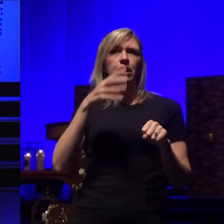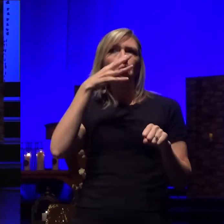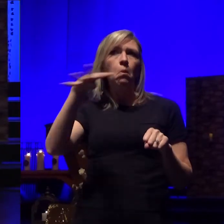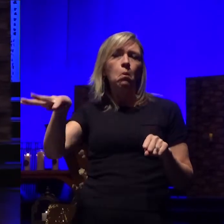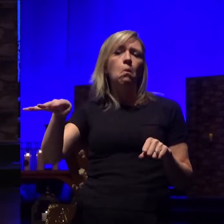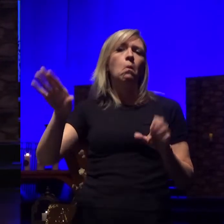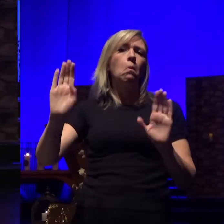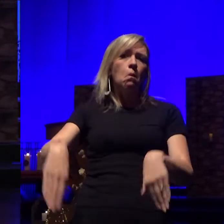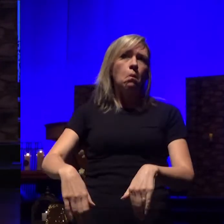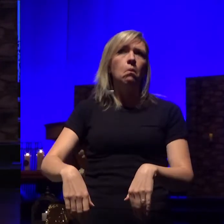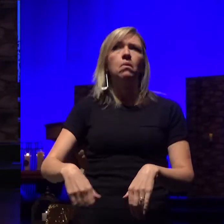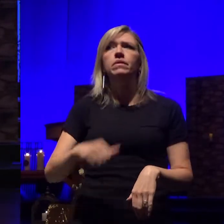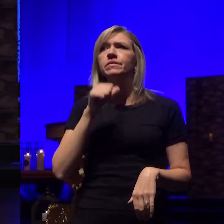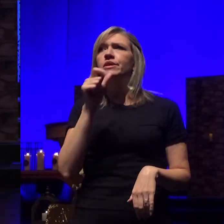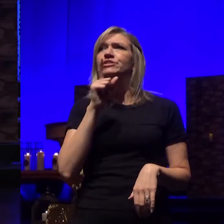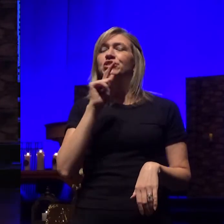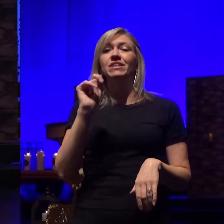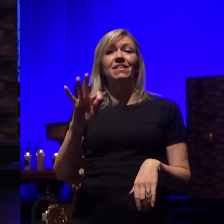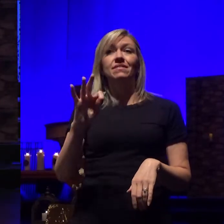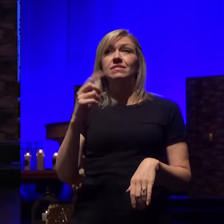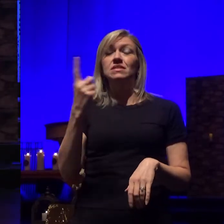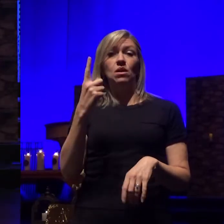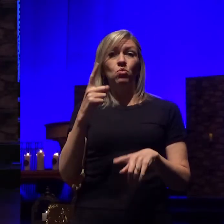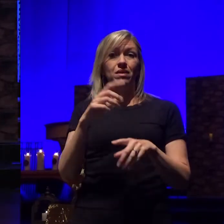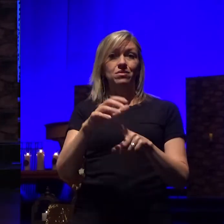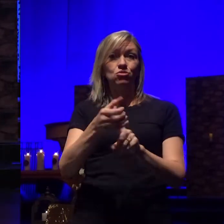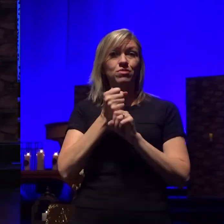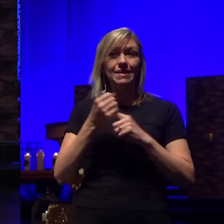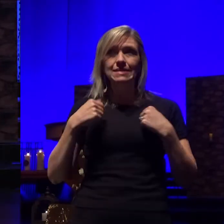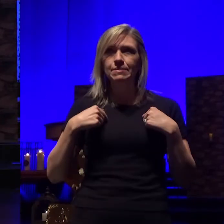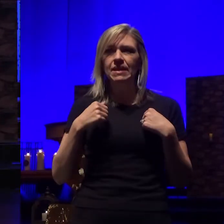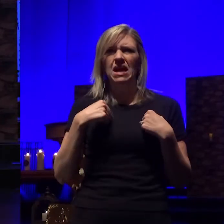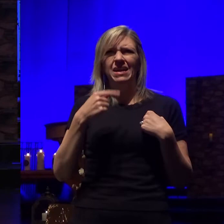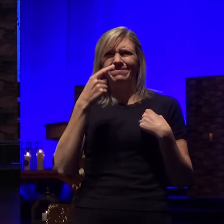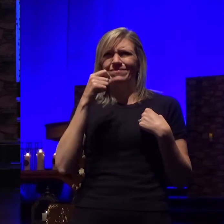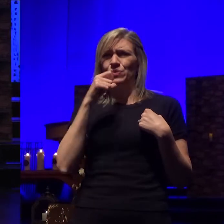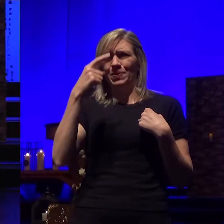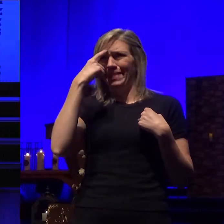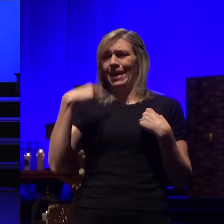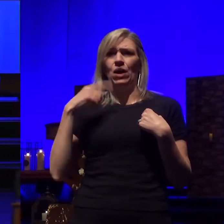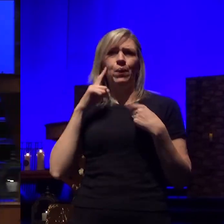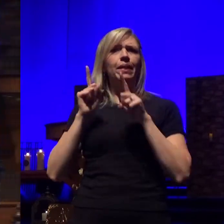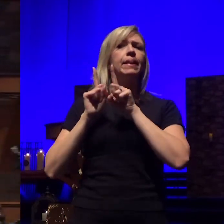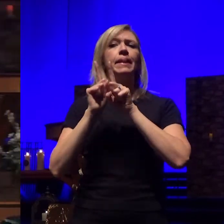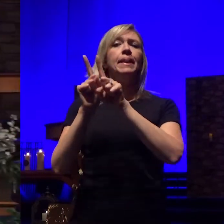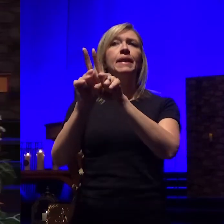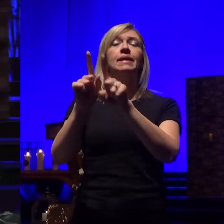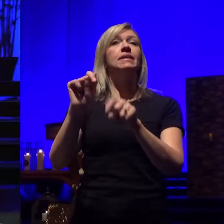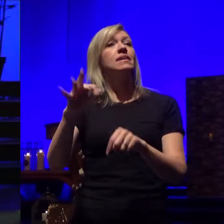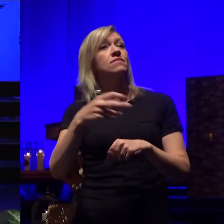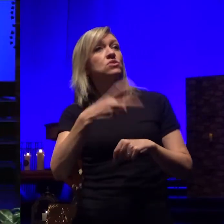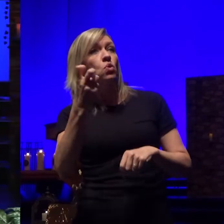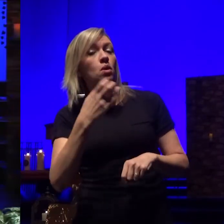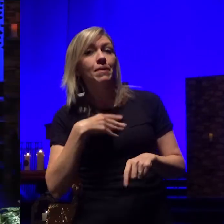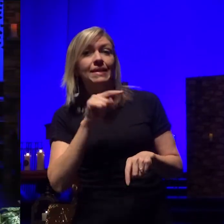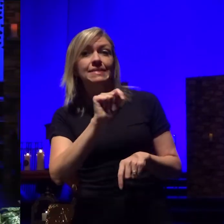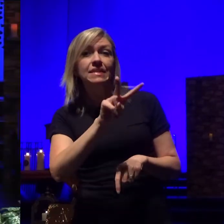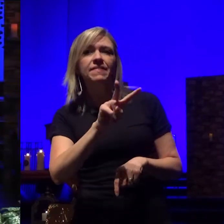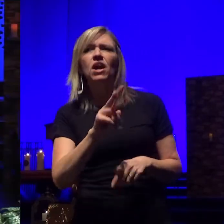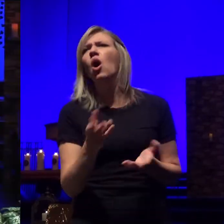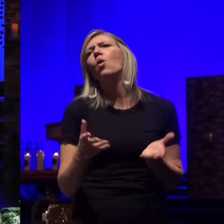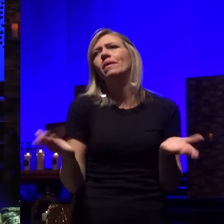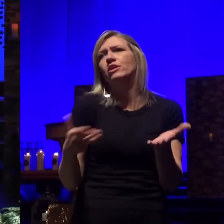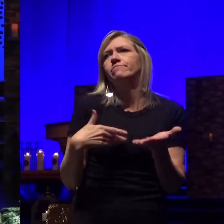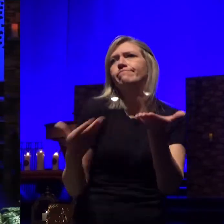someone arrested me unfairly, if I'd want to even go that first mile with them. I don't know if someone stole my TV, if I'd want to offer them my Xbox,